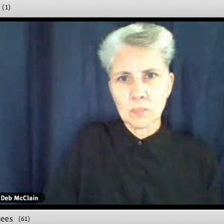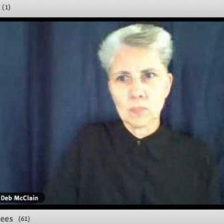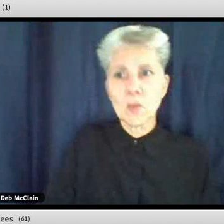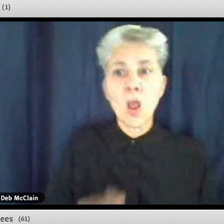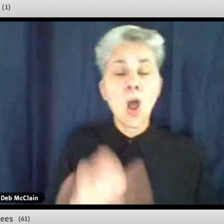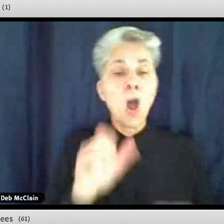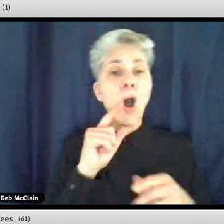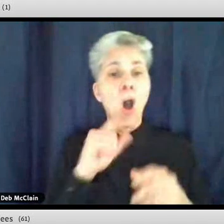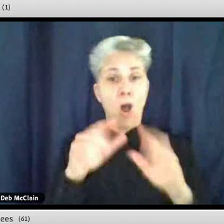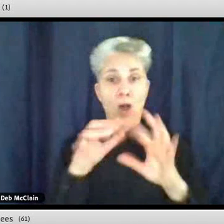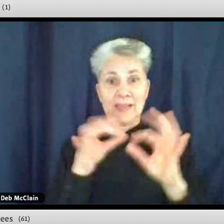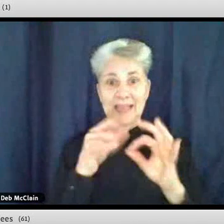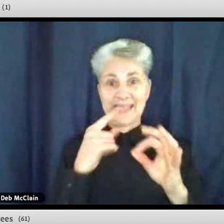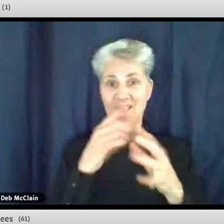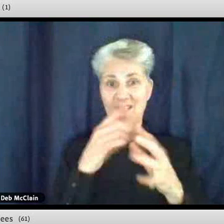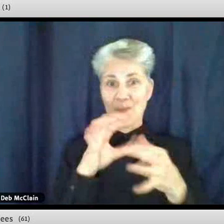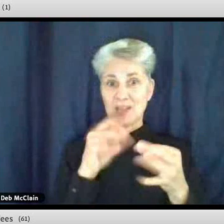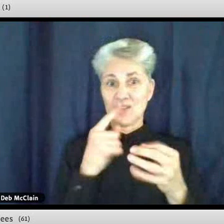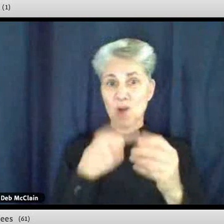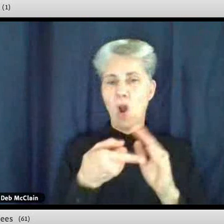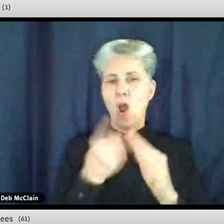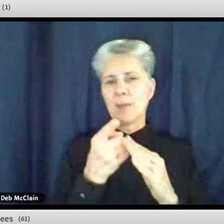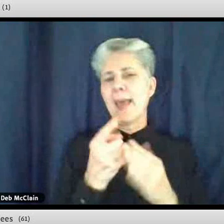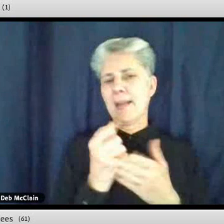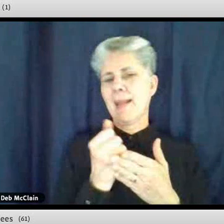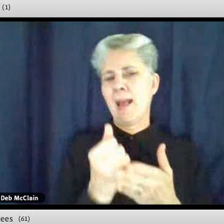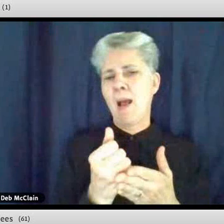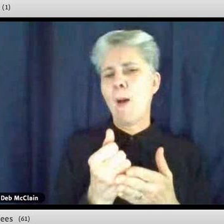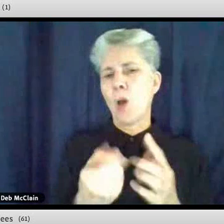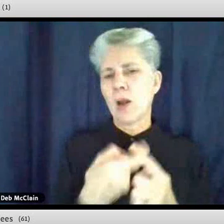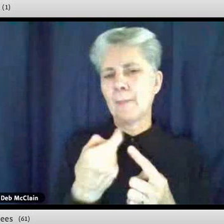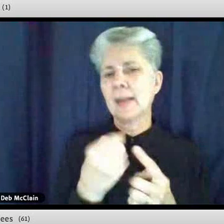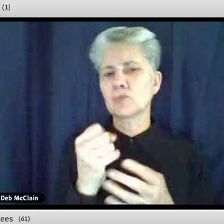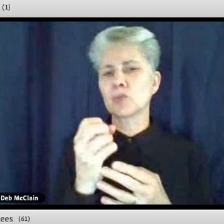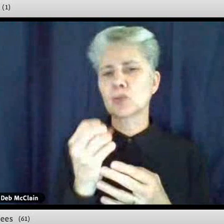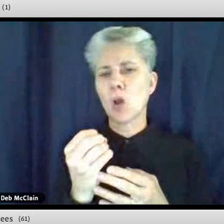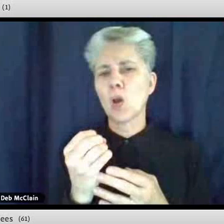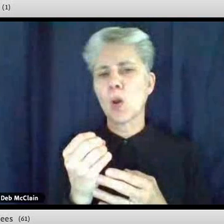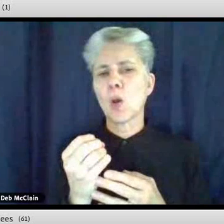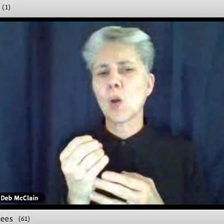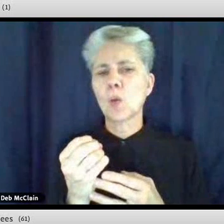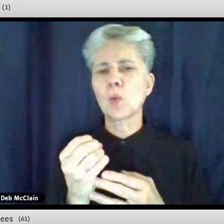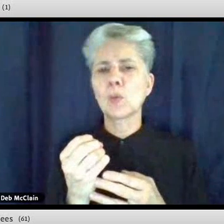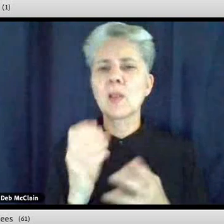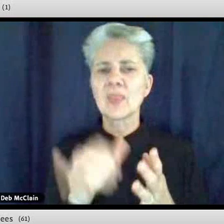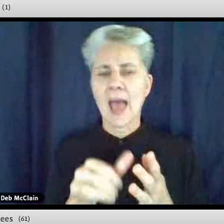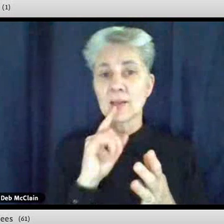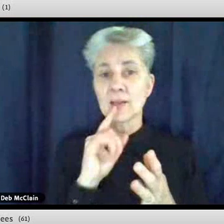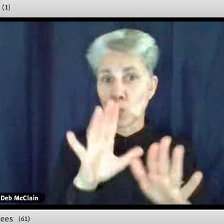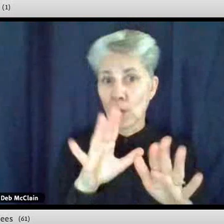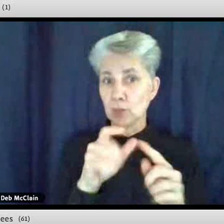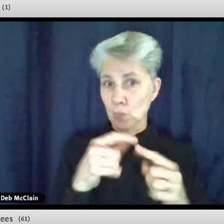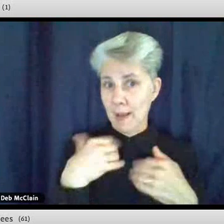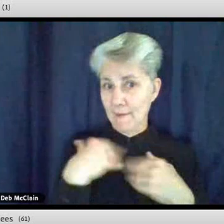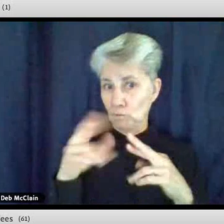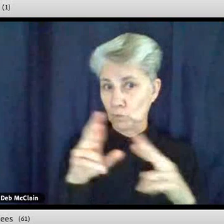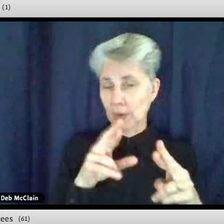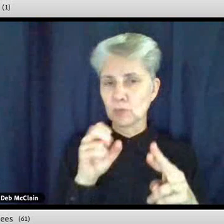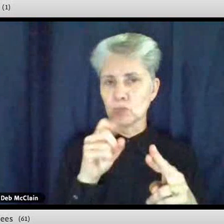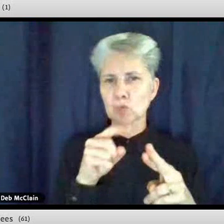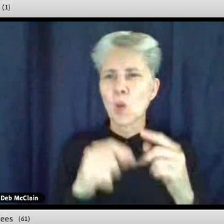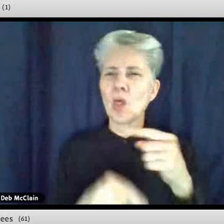Okay, so this is Snopes. So again, all these sites that I just mentioned are kind of automated help. So take that for what it's worth. I mean, it's great to have